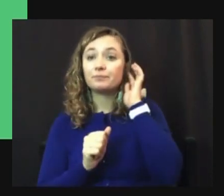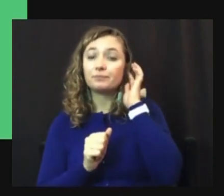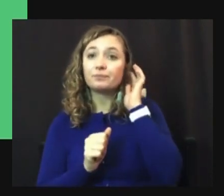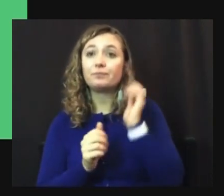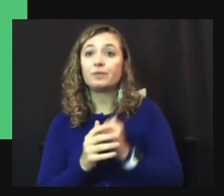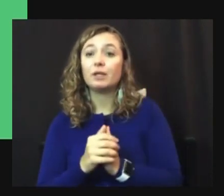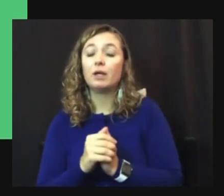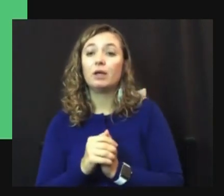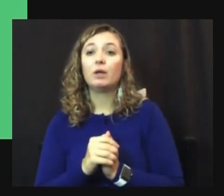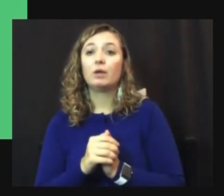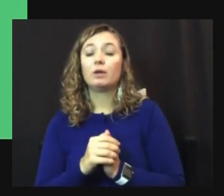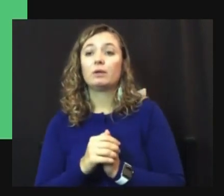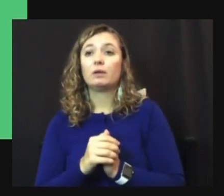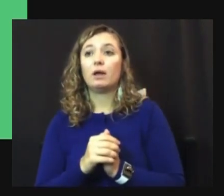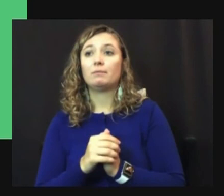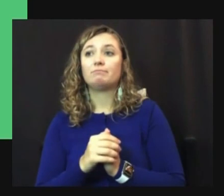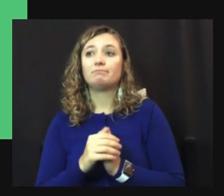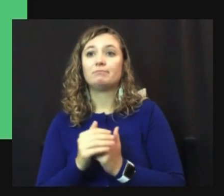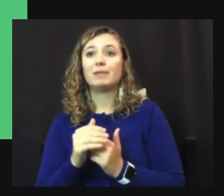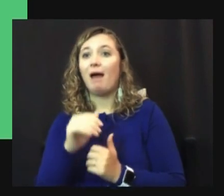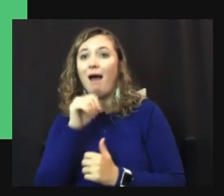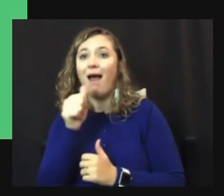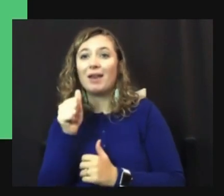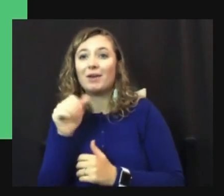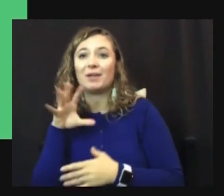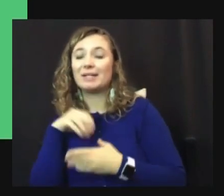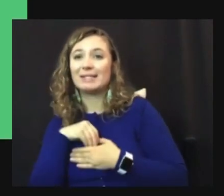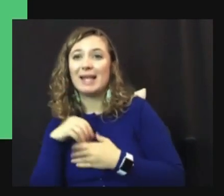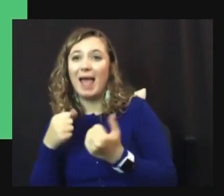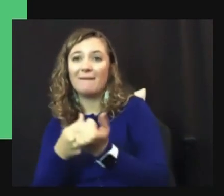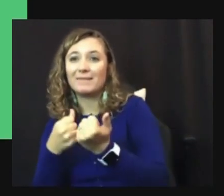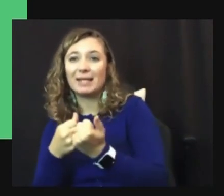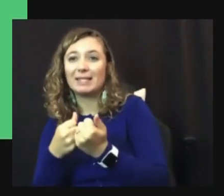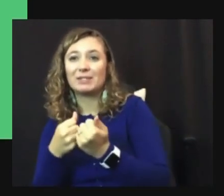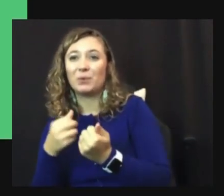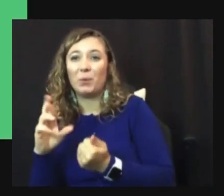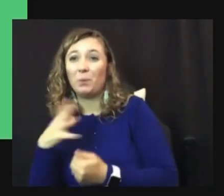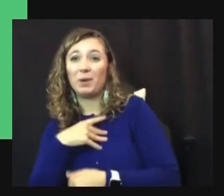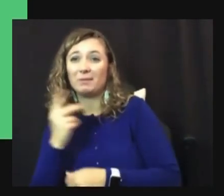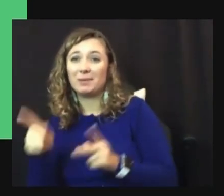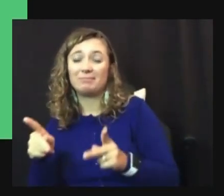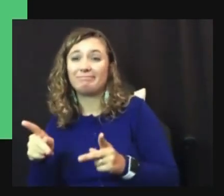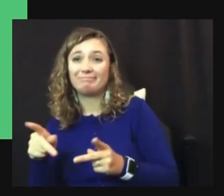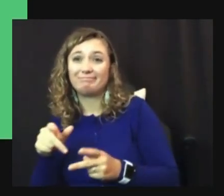advocates are white people, and that's not okay.